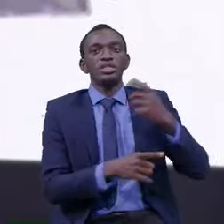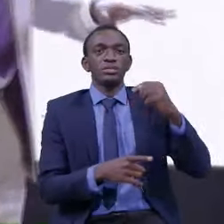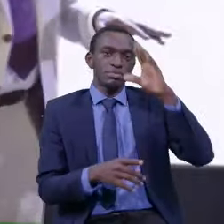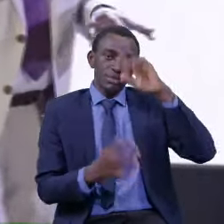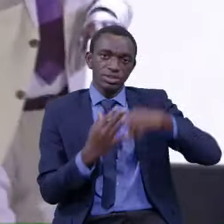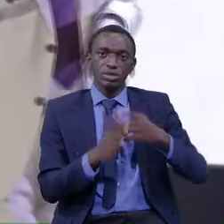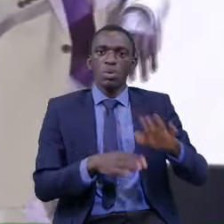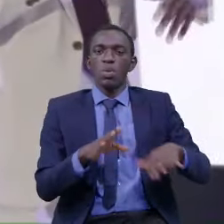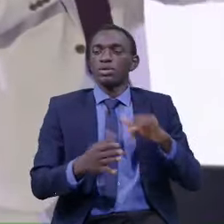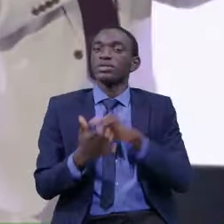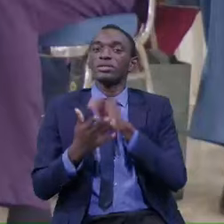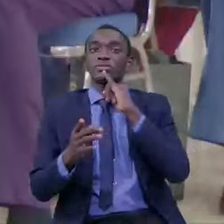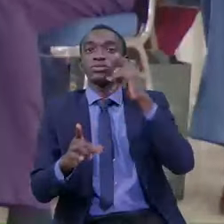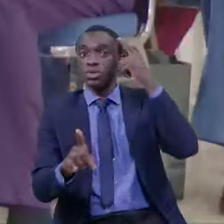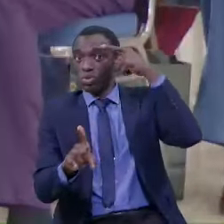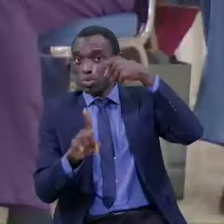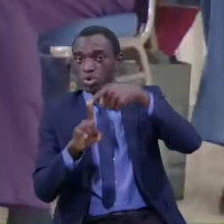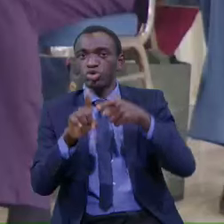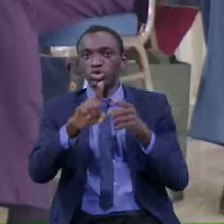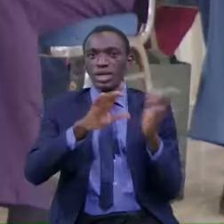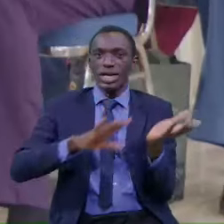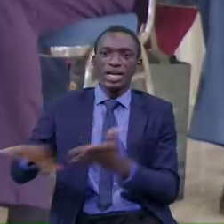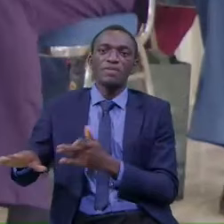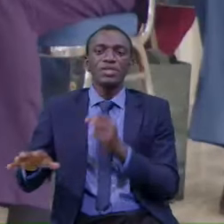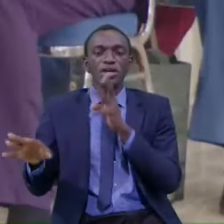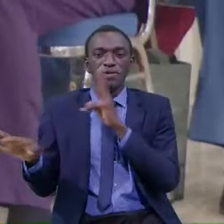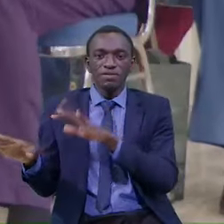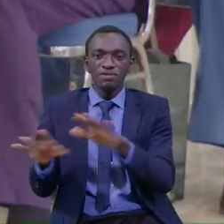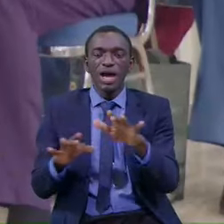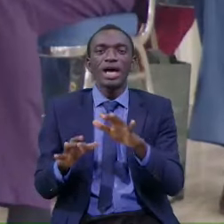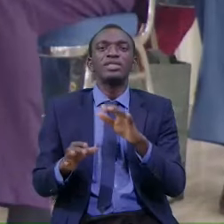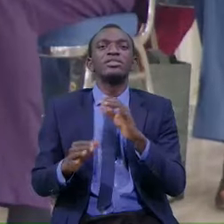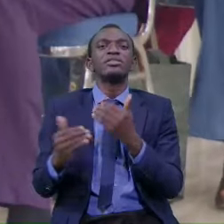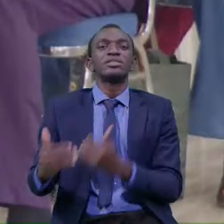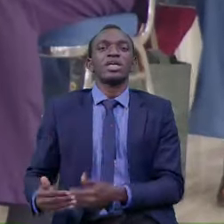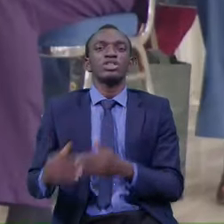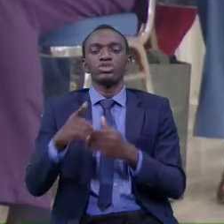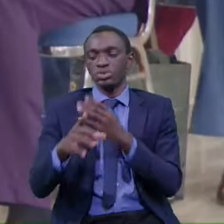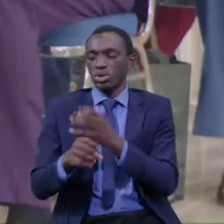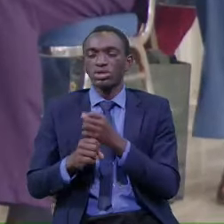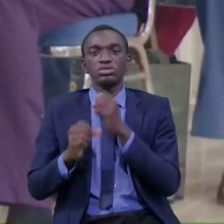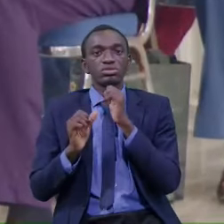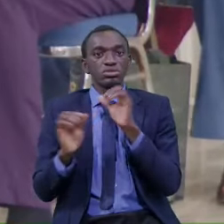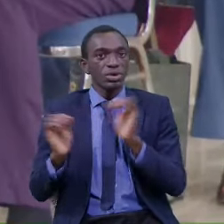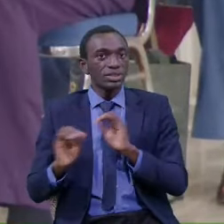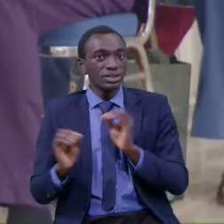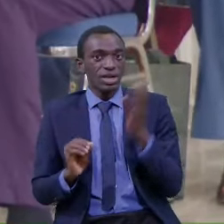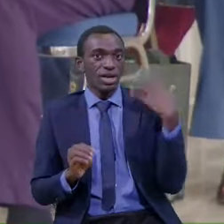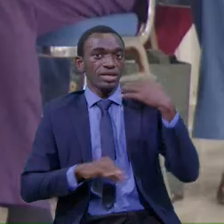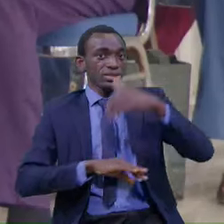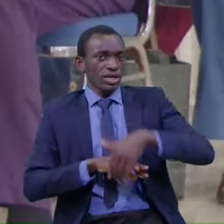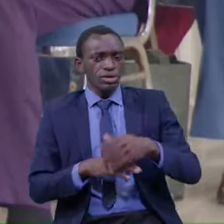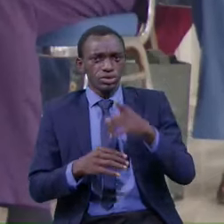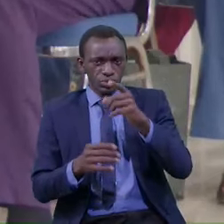that riverside. You caught nothing last night. Follow me and I will make you fishers of men.